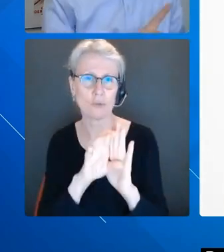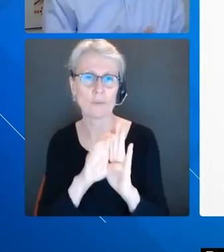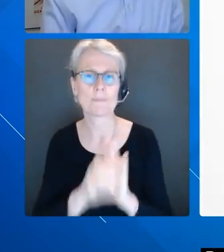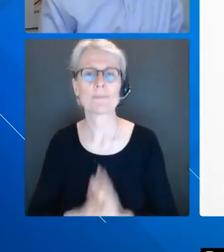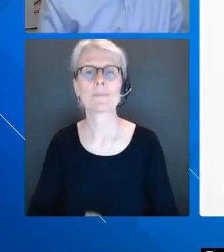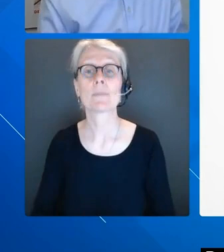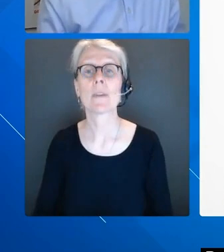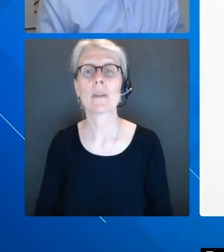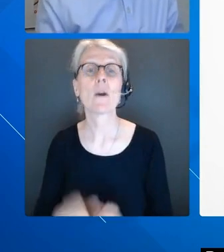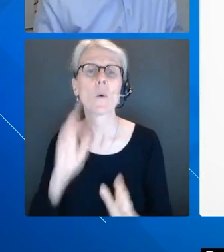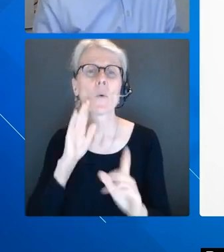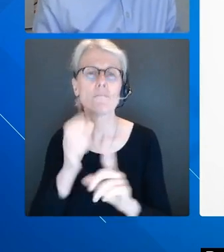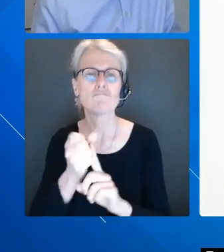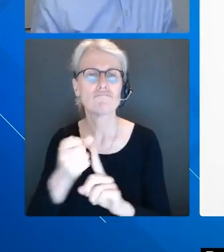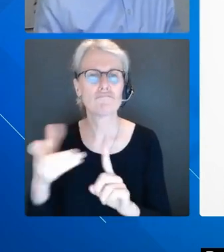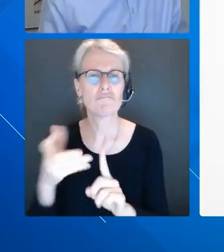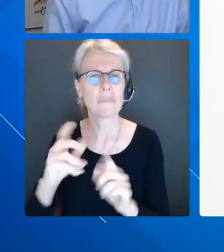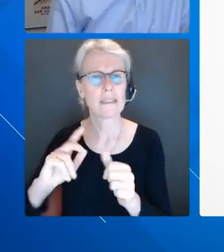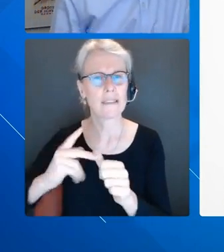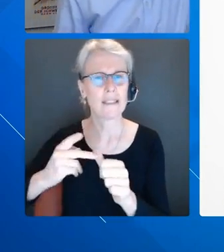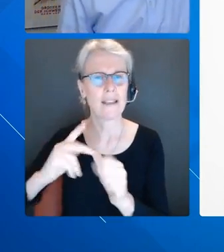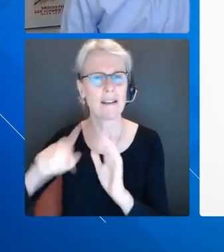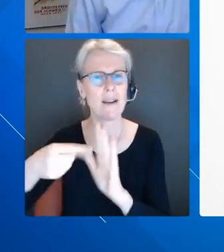By the way, we'll cover that in our second hour also.